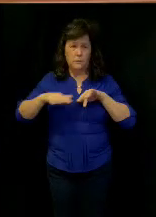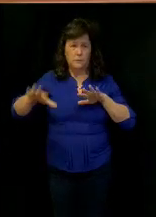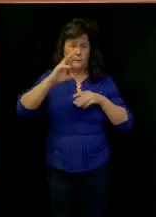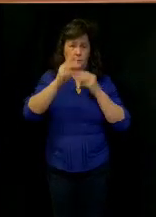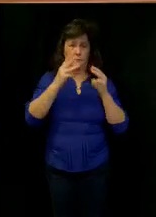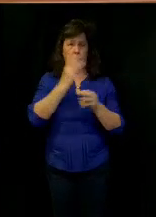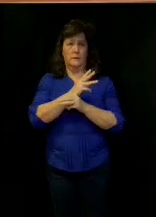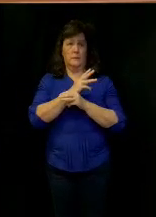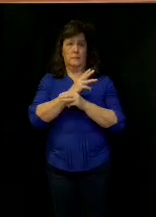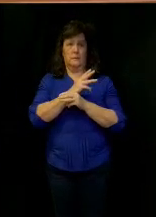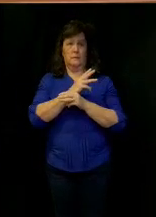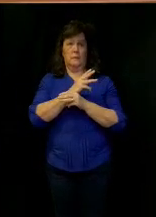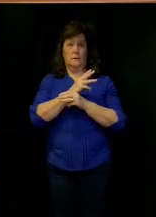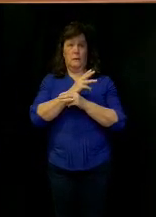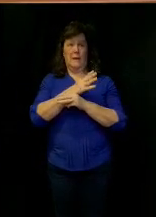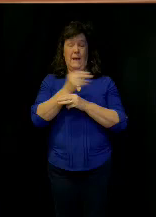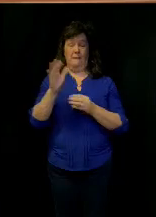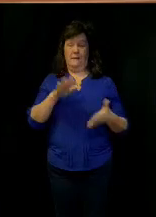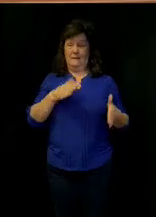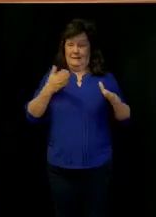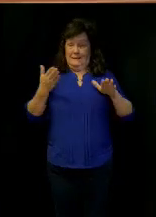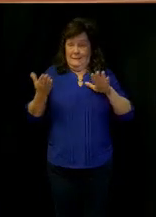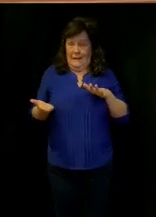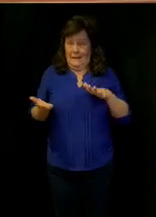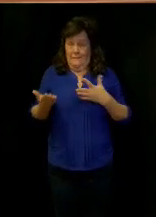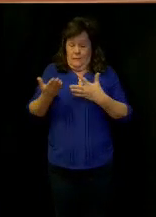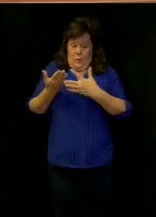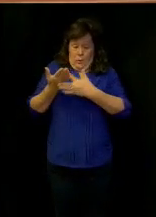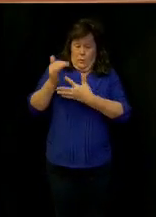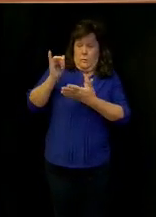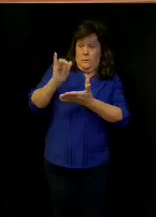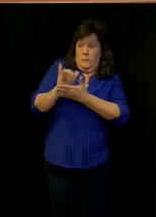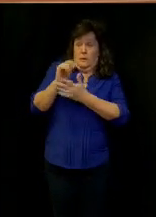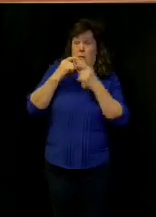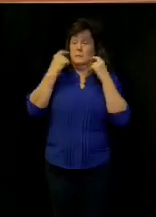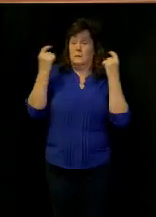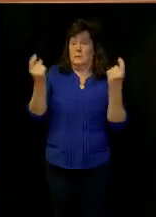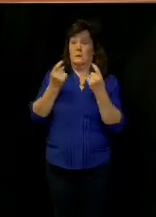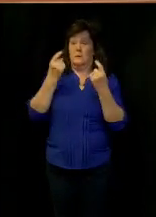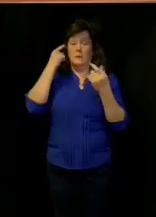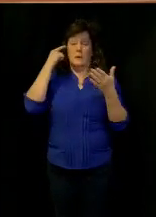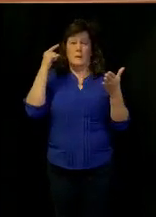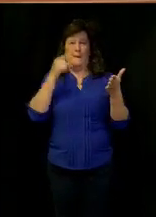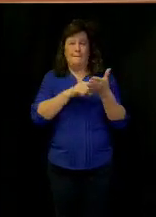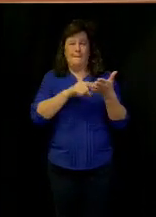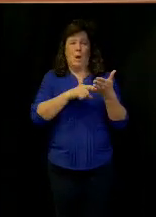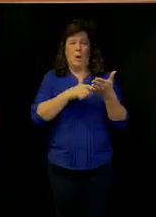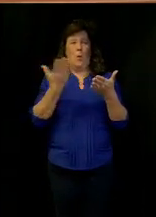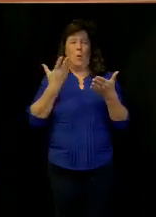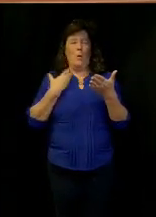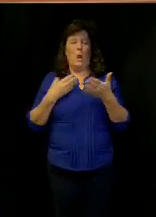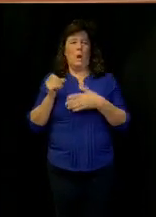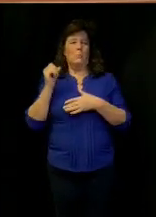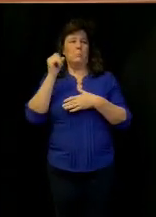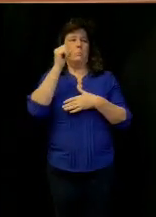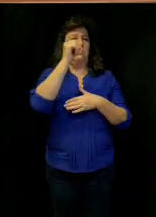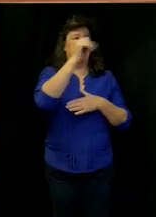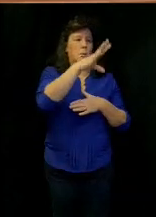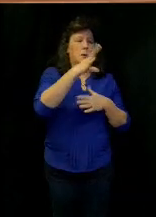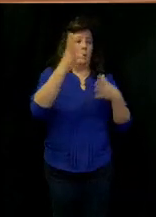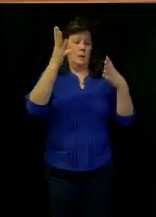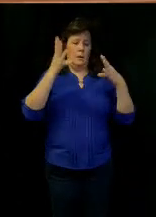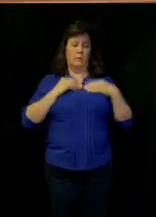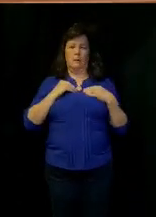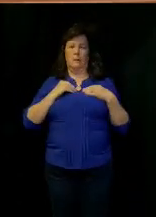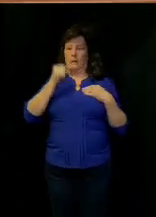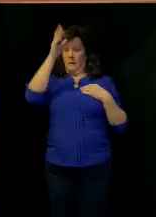world. And death through what? Now notice what was passed on to man. And thus